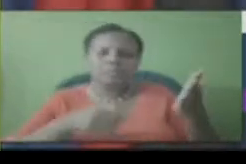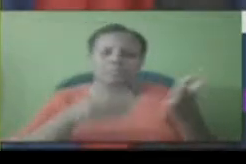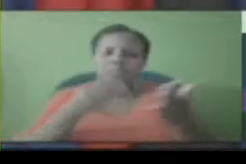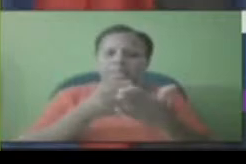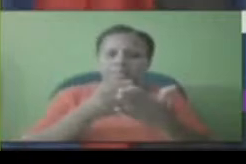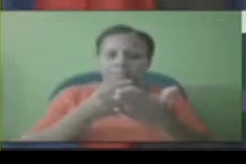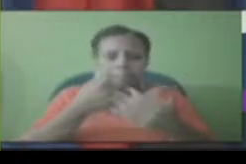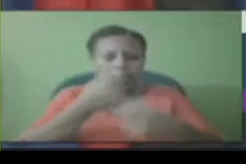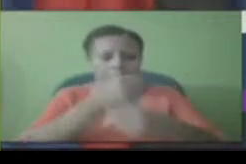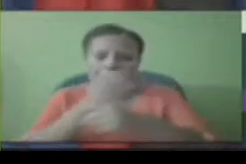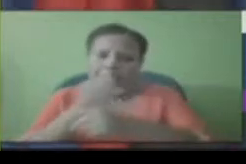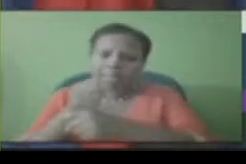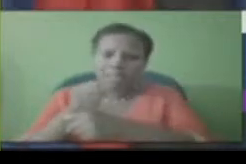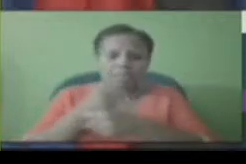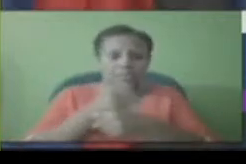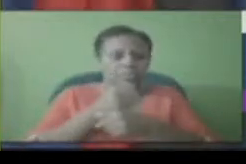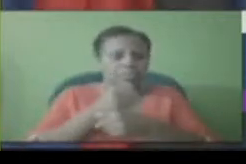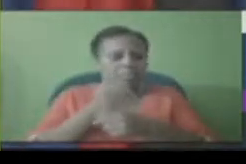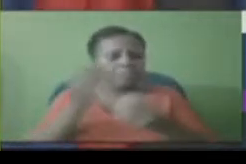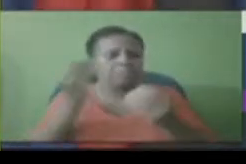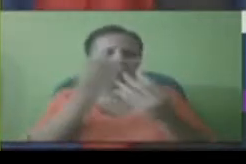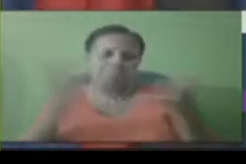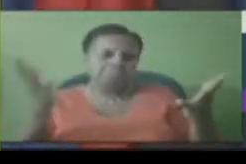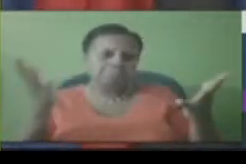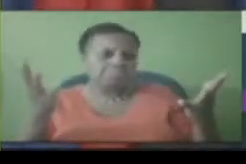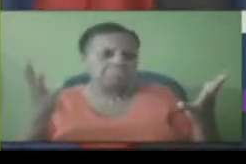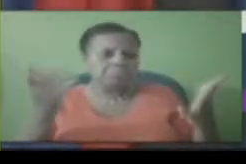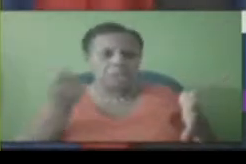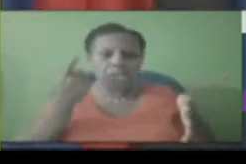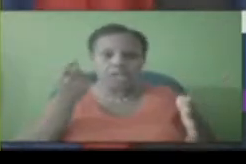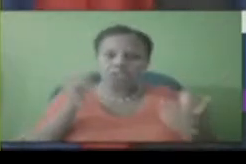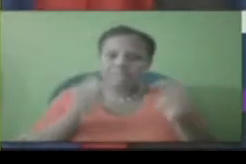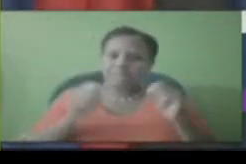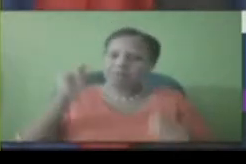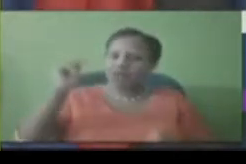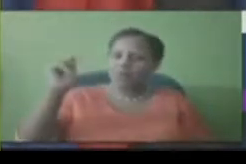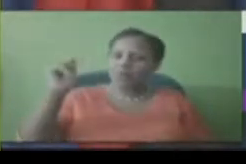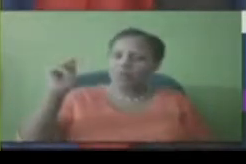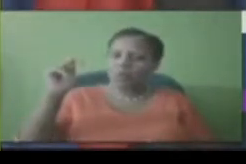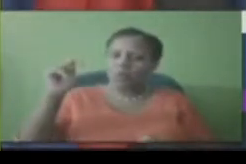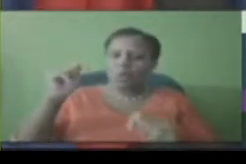we own that airline largely. There's a small percentage owned by the Jamaicans.